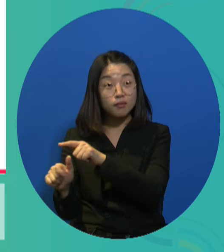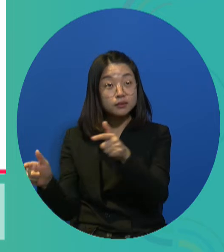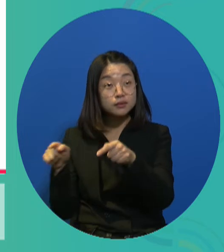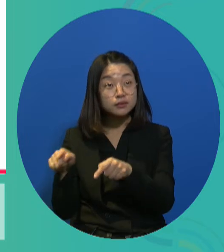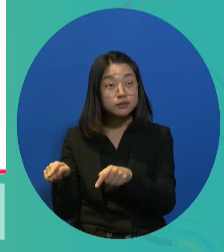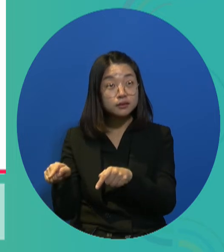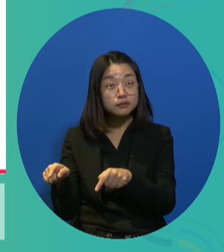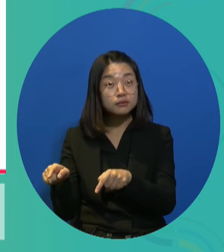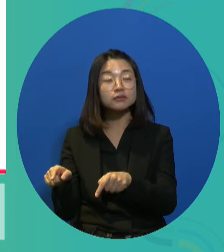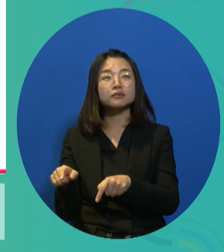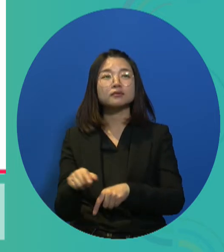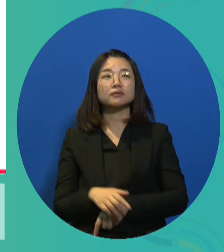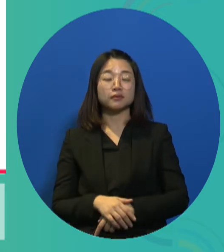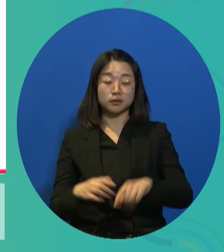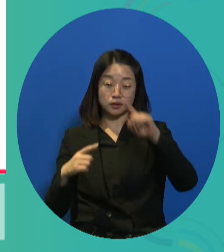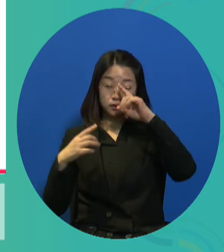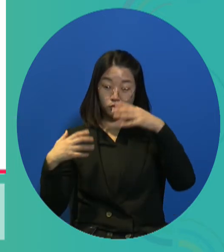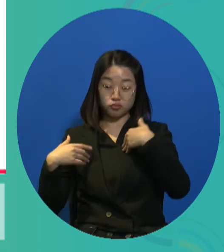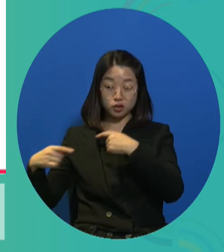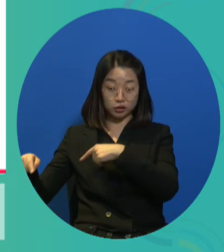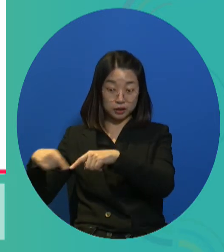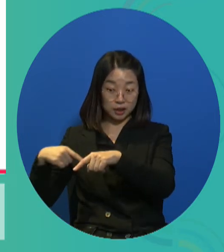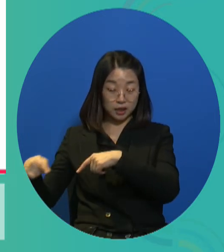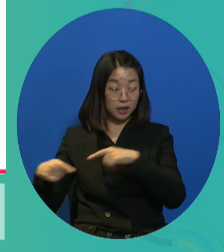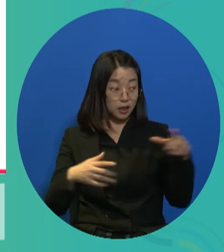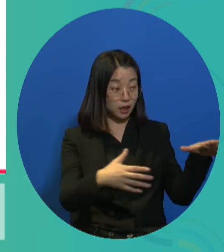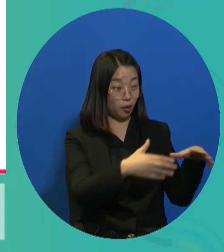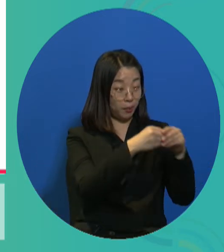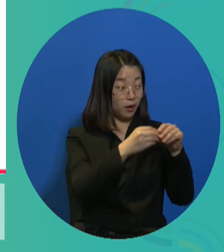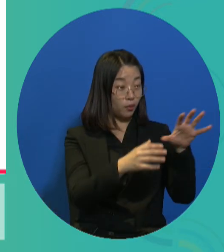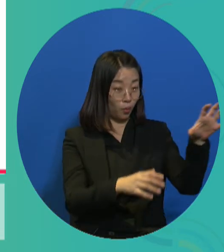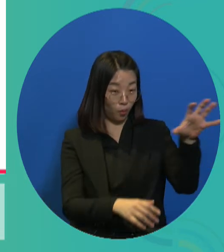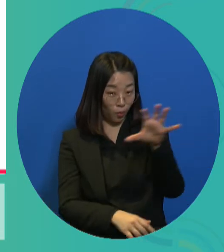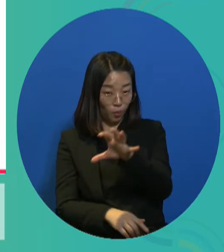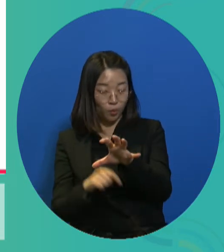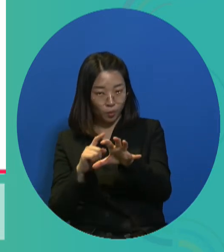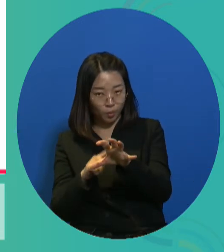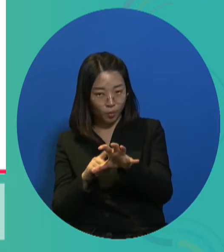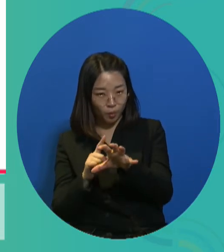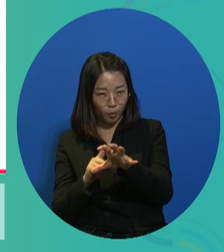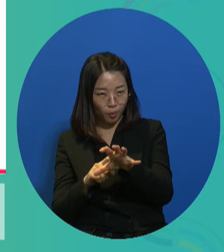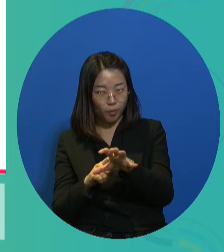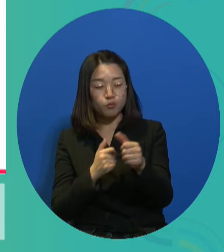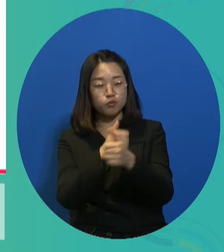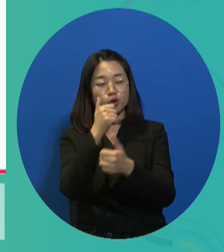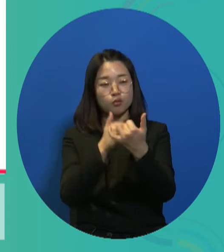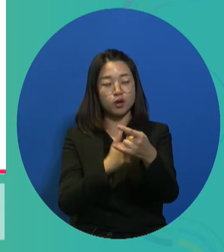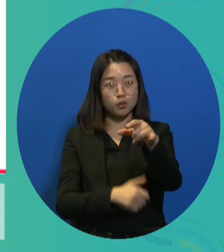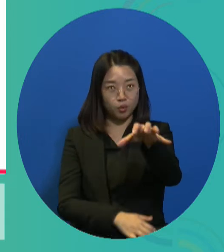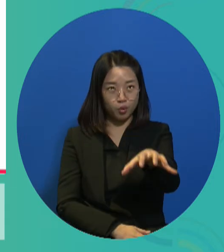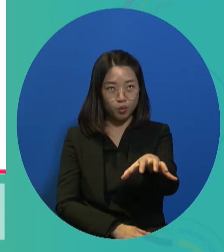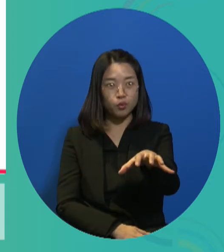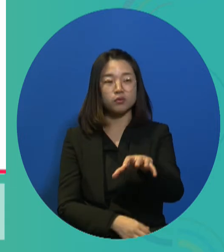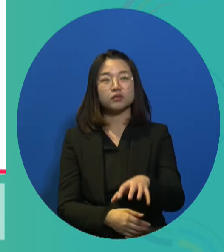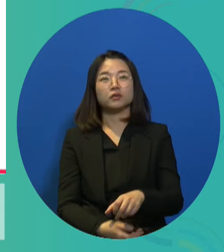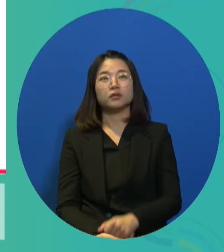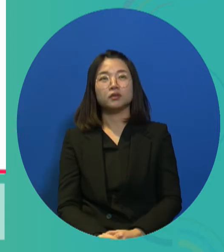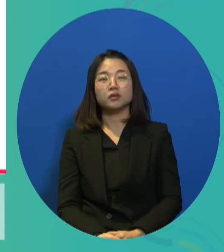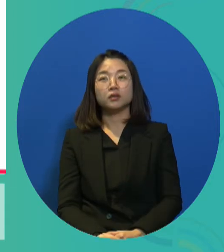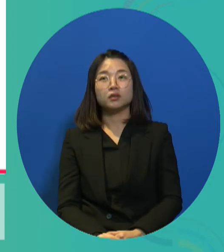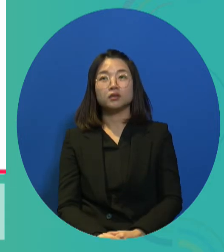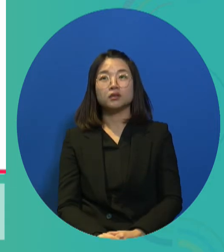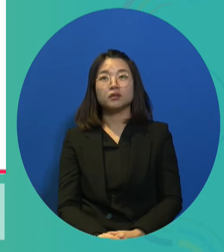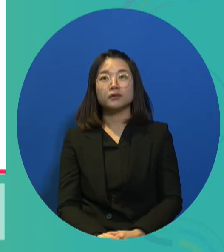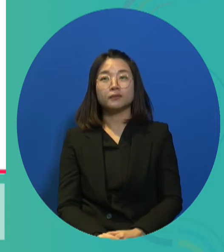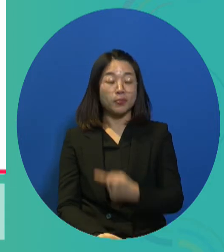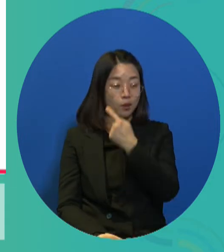So we can, but we can apply international human rights norms in specific cases.